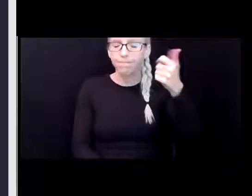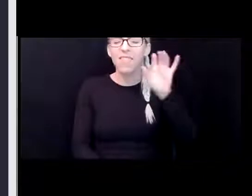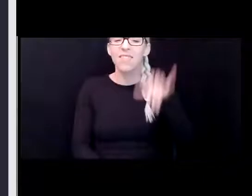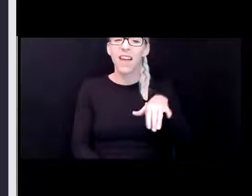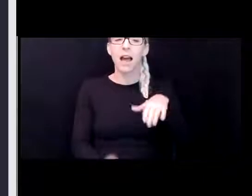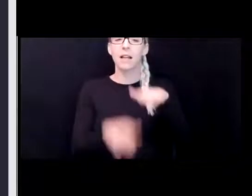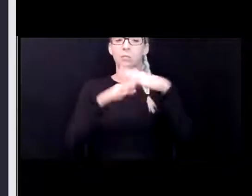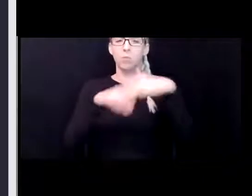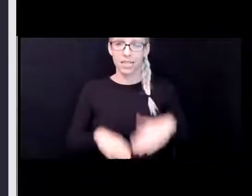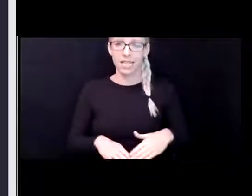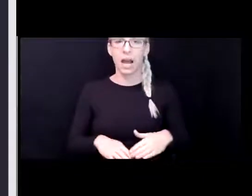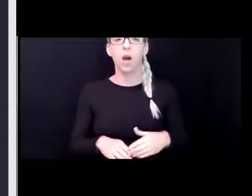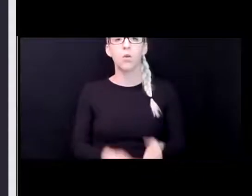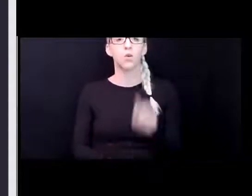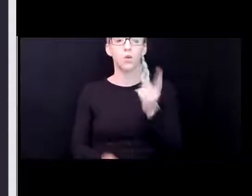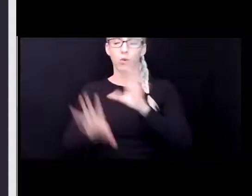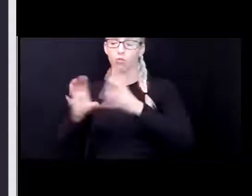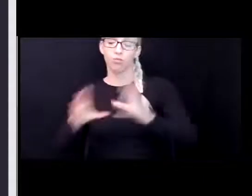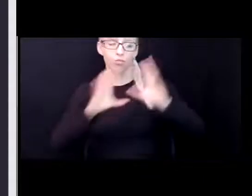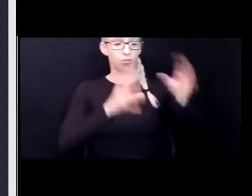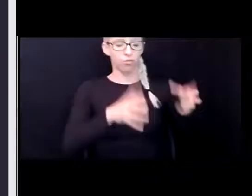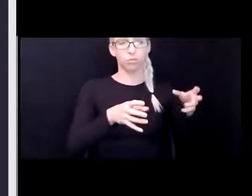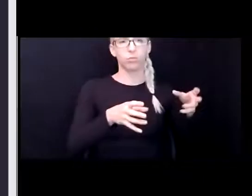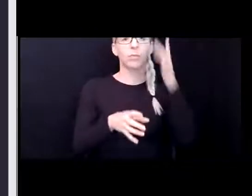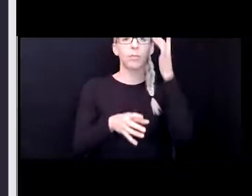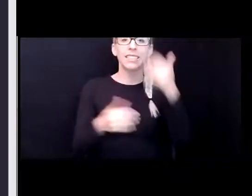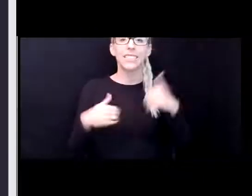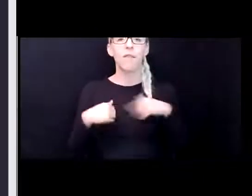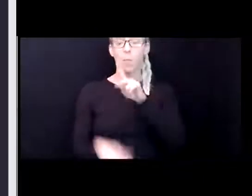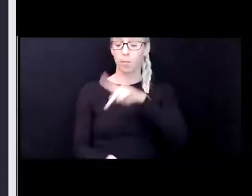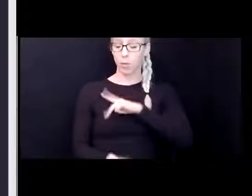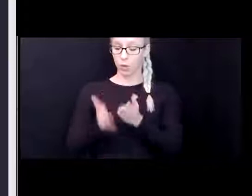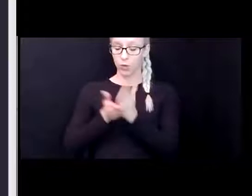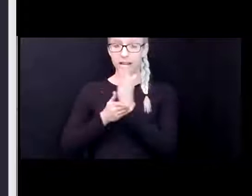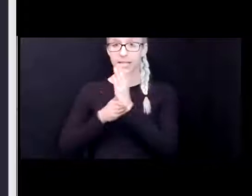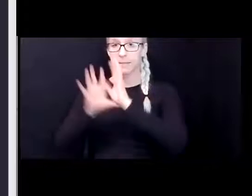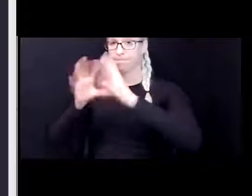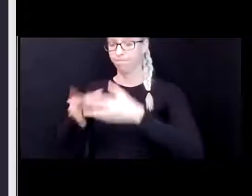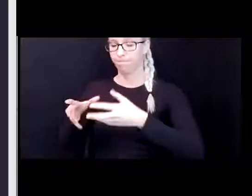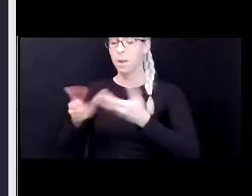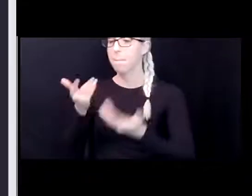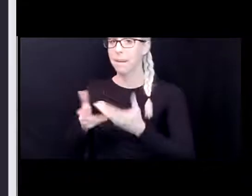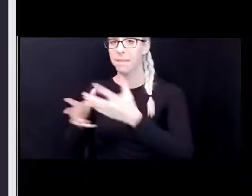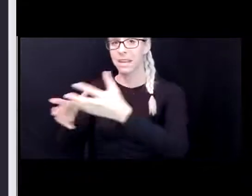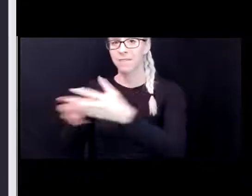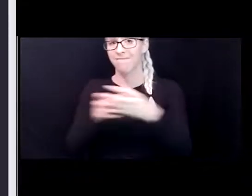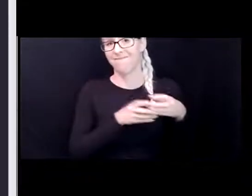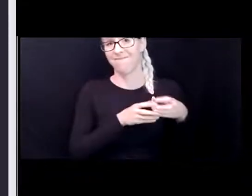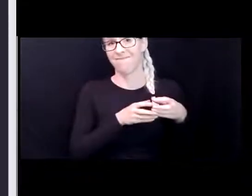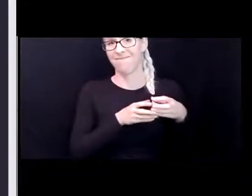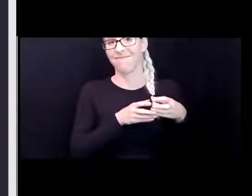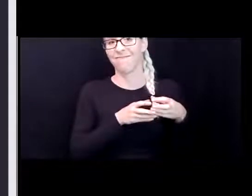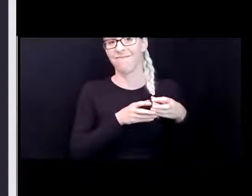broken up into two different sets. And I say that because there are what we call personal rights that might be taken away, but they